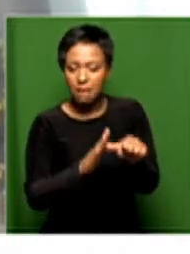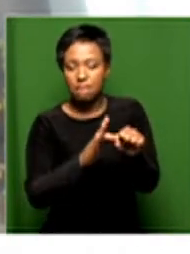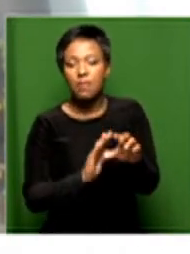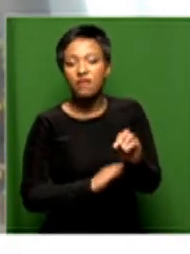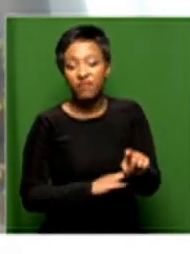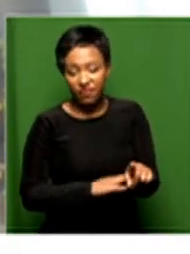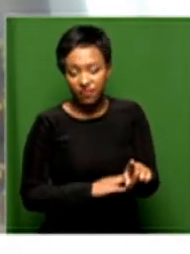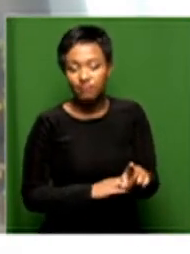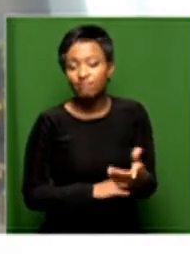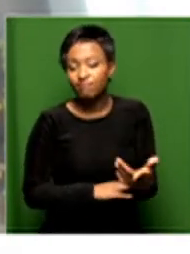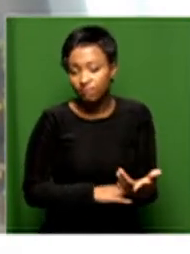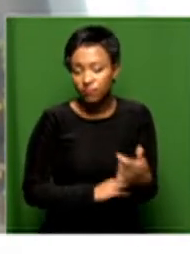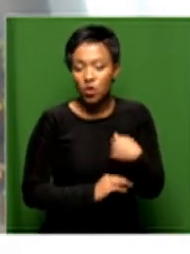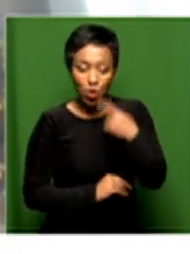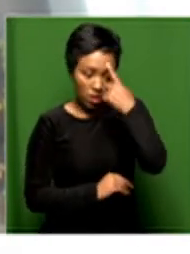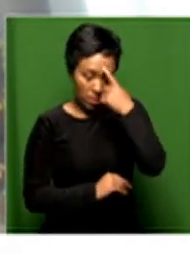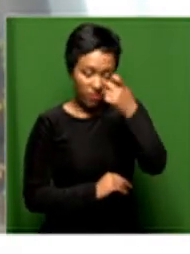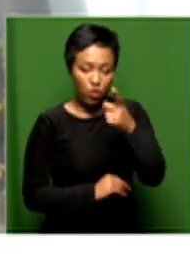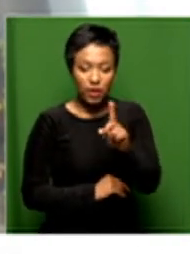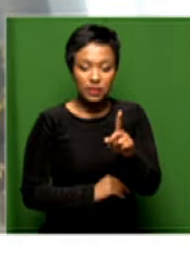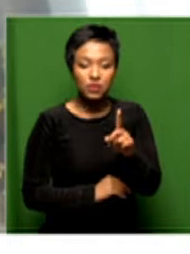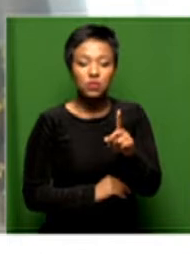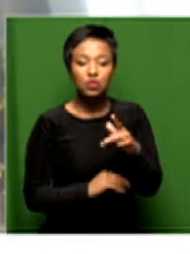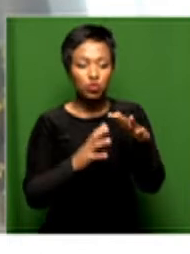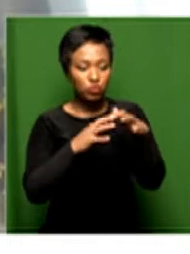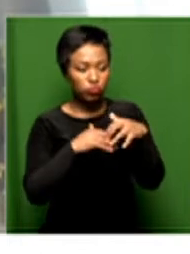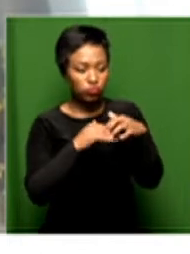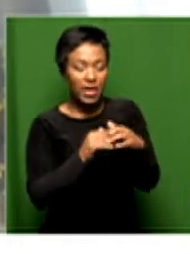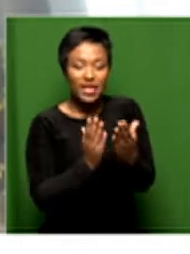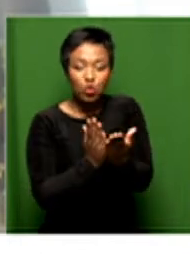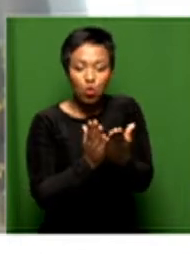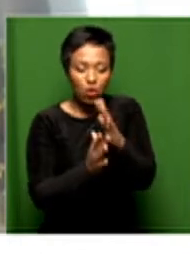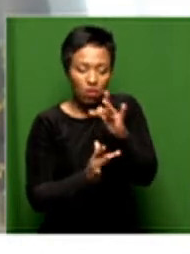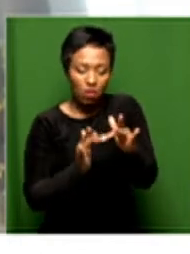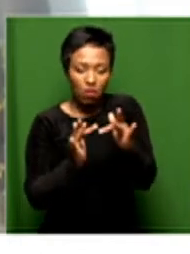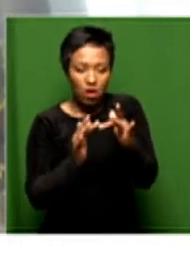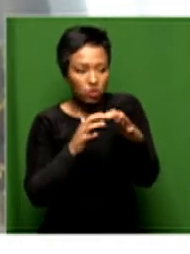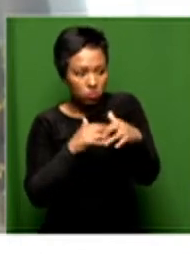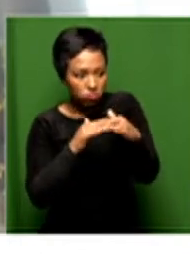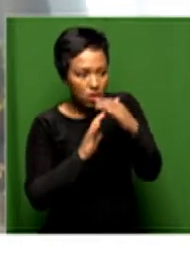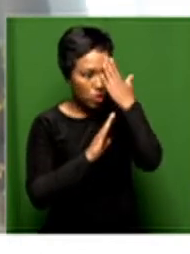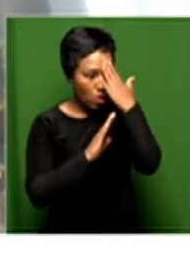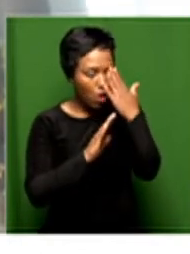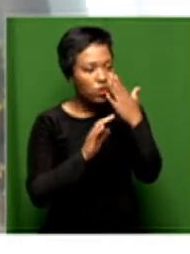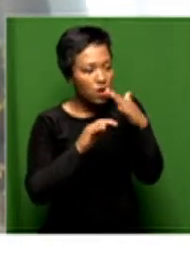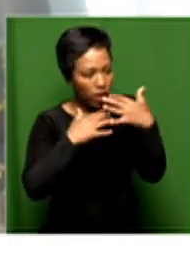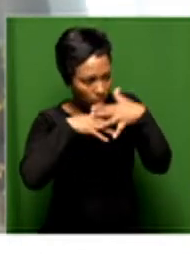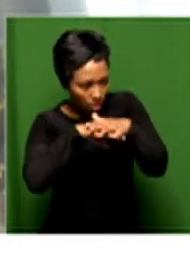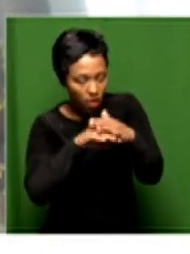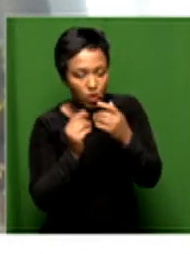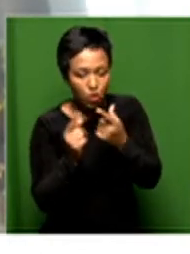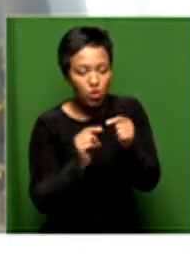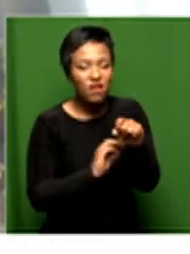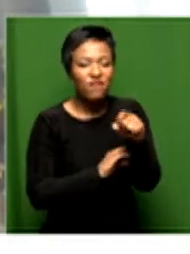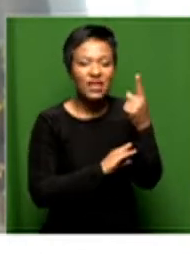really. So we believe that being able to map school connectivity is a critical and the first and